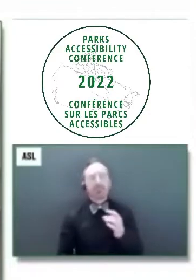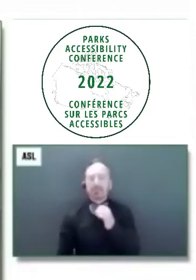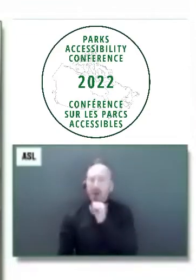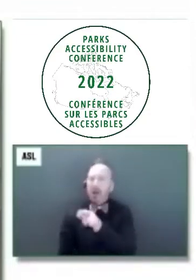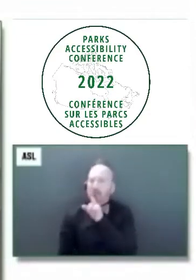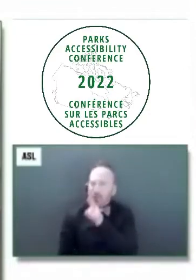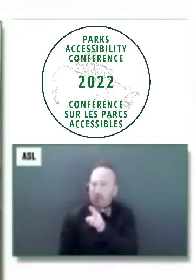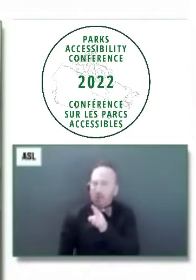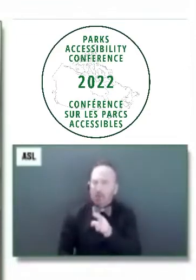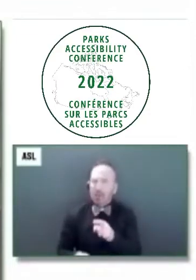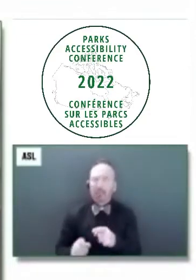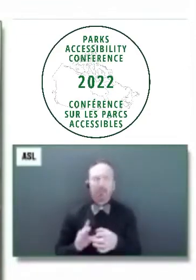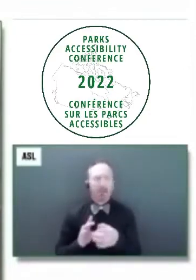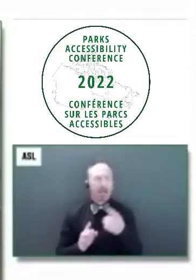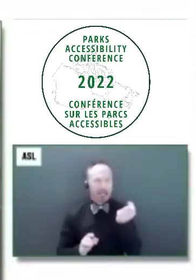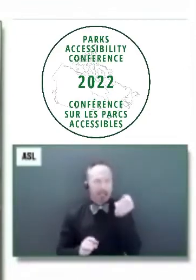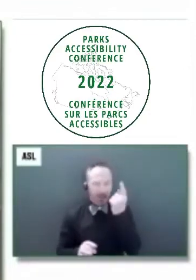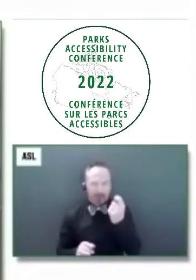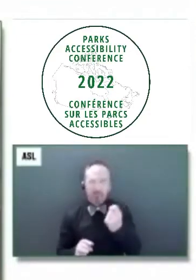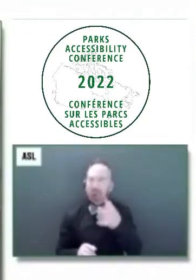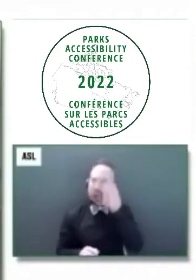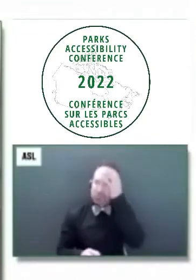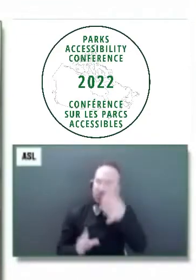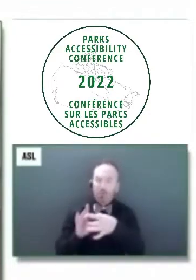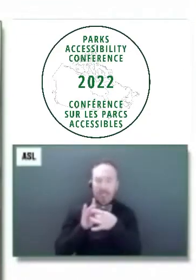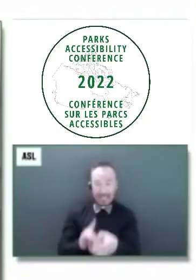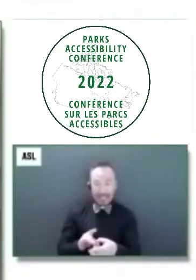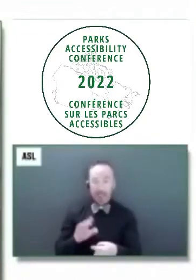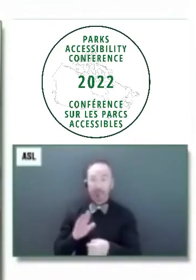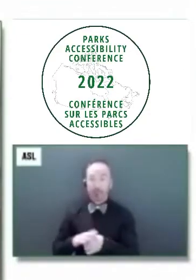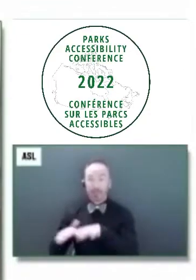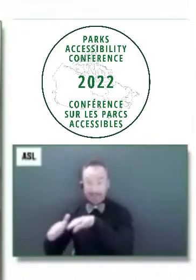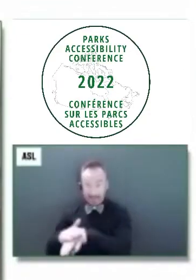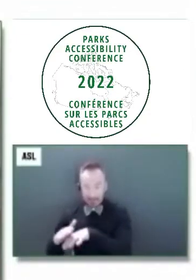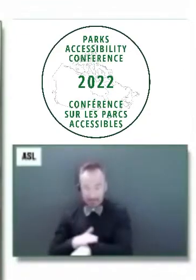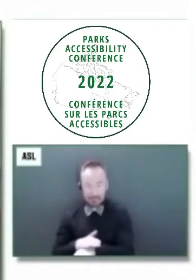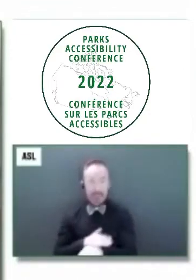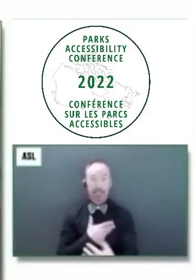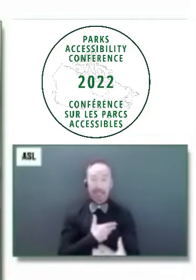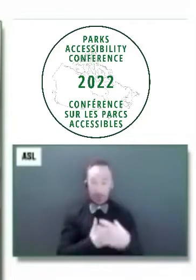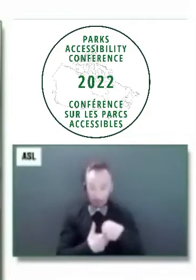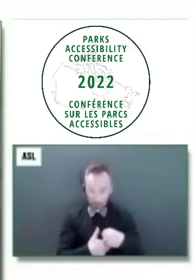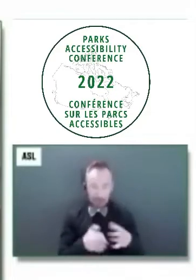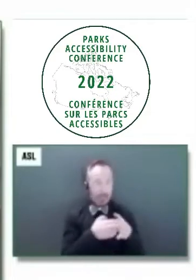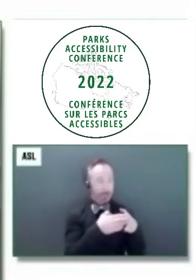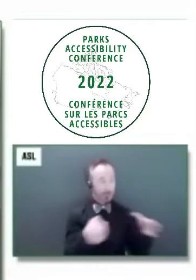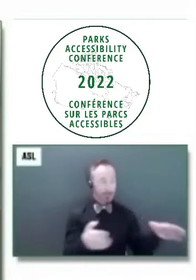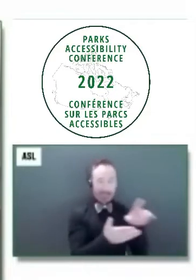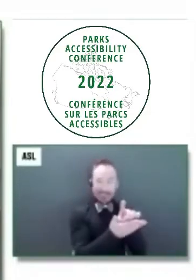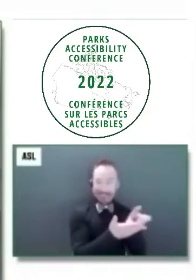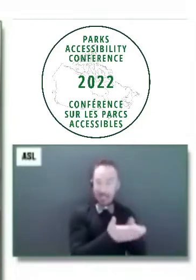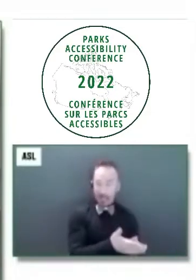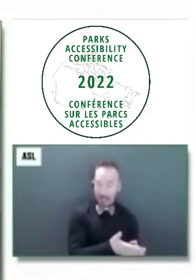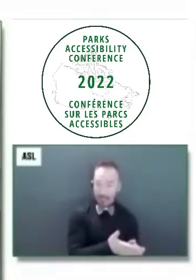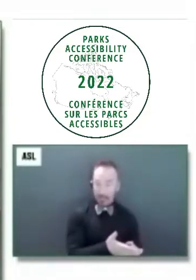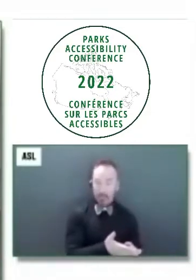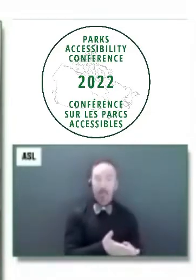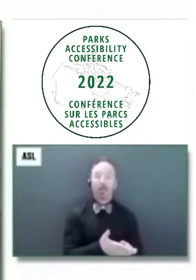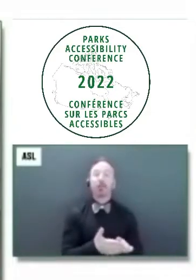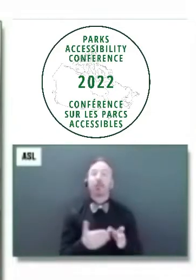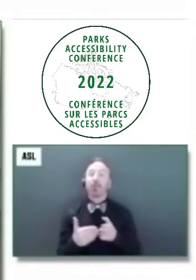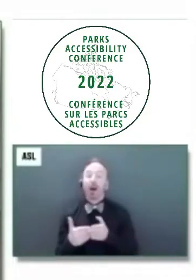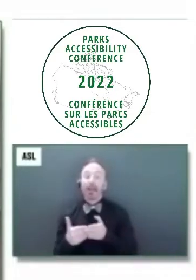accessibility, inclusion, and universal design, and the public good. How this plays out over the next few years as we learn to